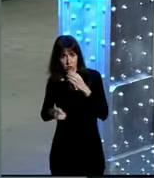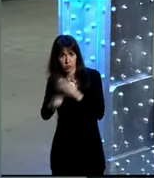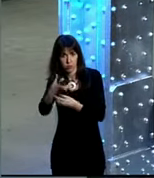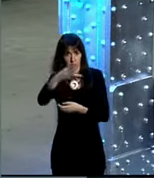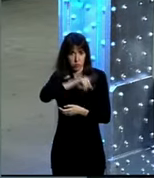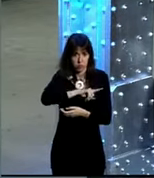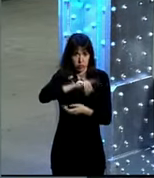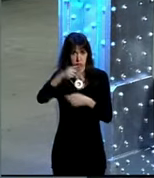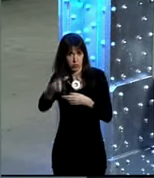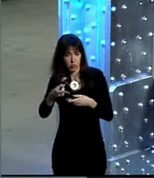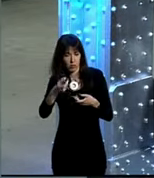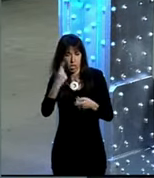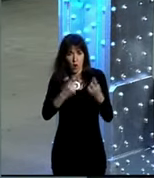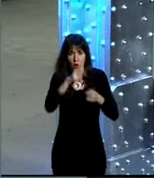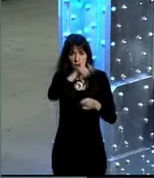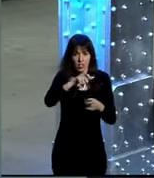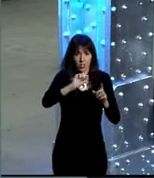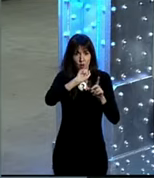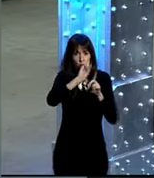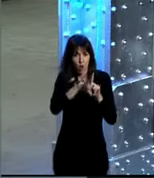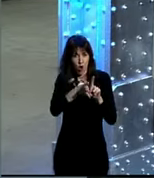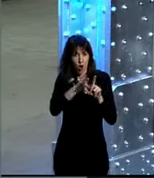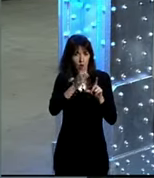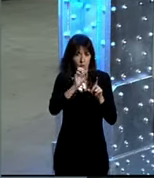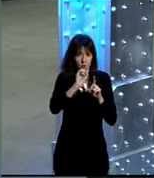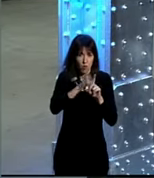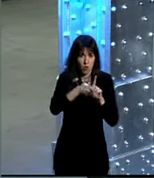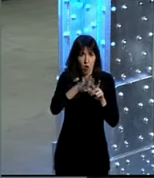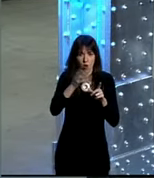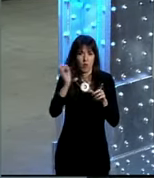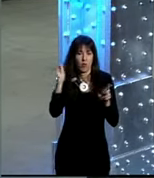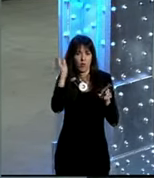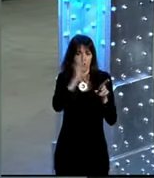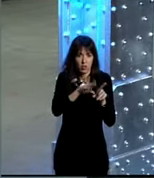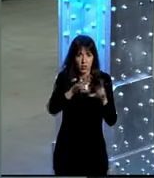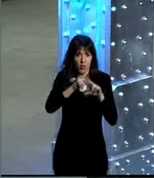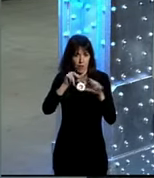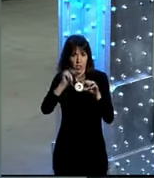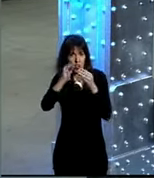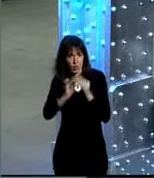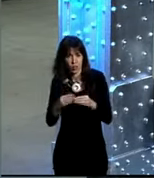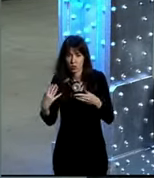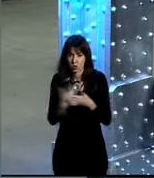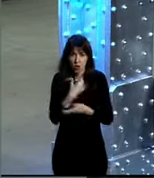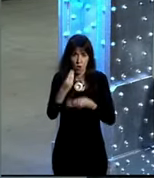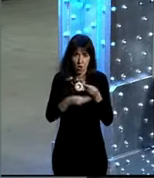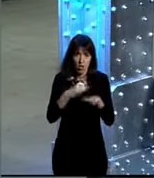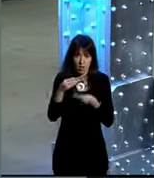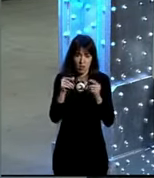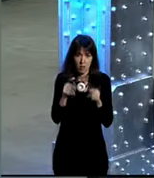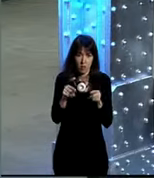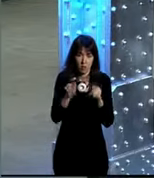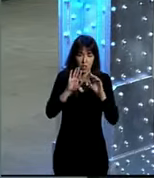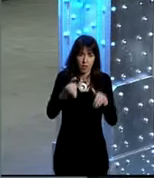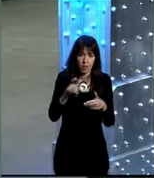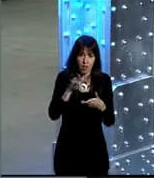vines, social media comments, YouTube videos about what we do. And this makes it extremely important to keep